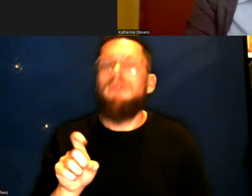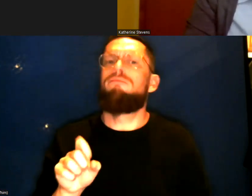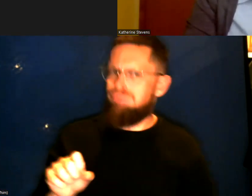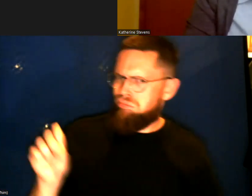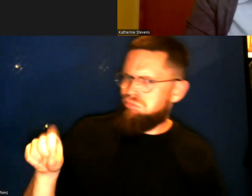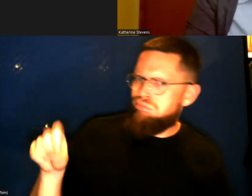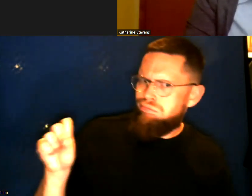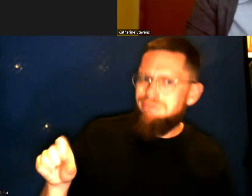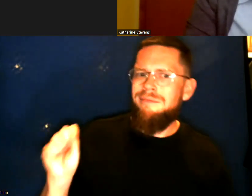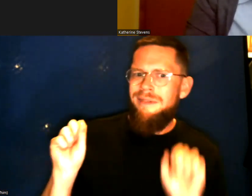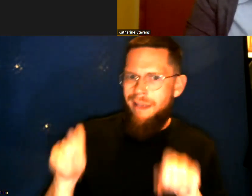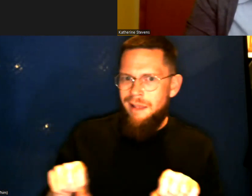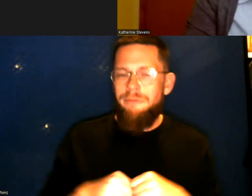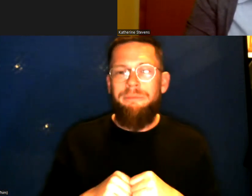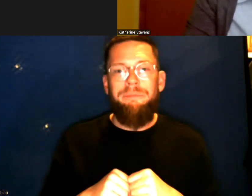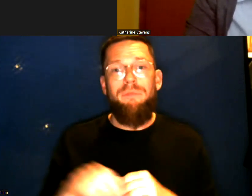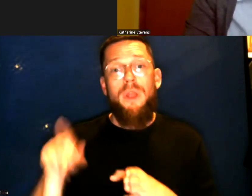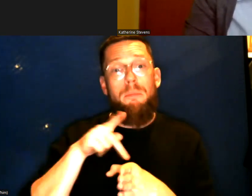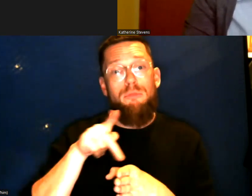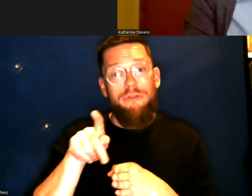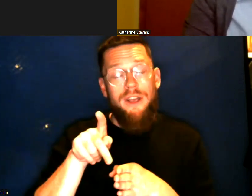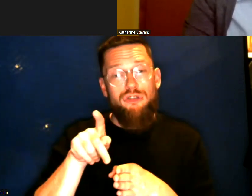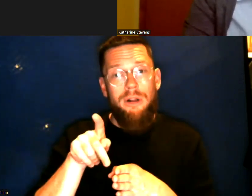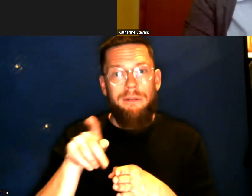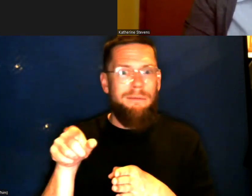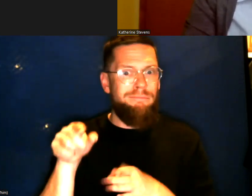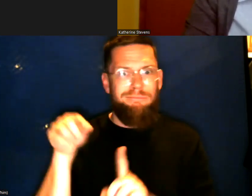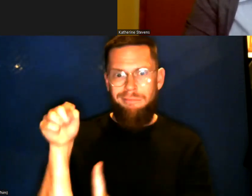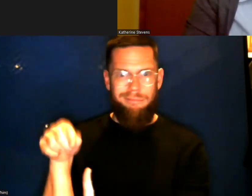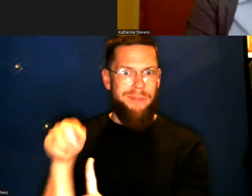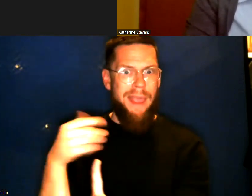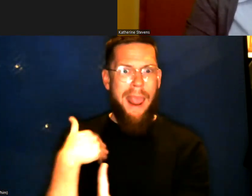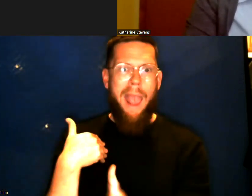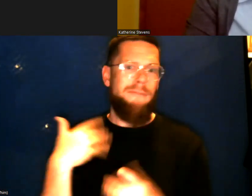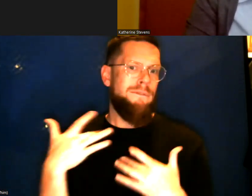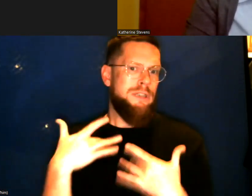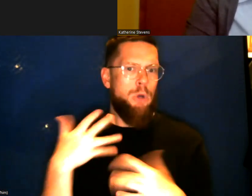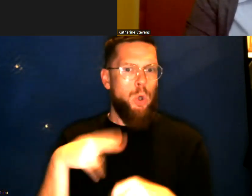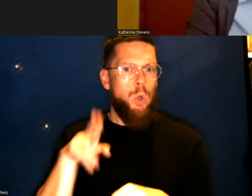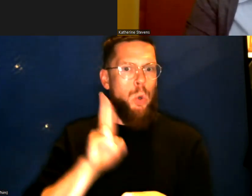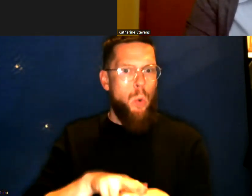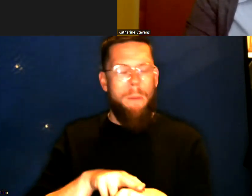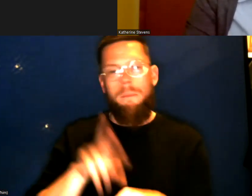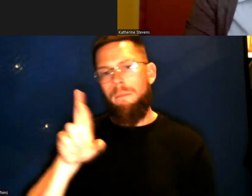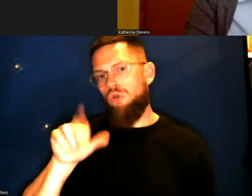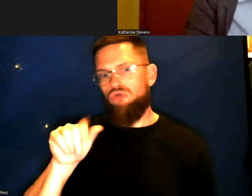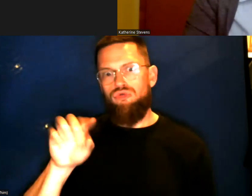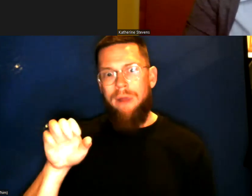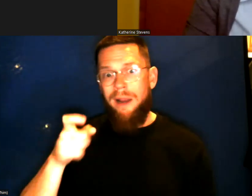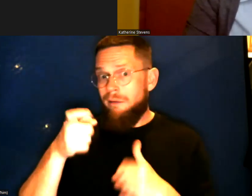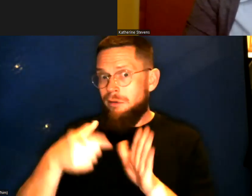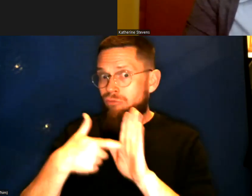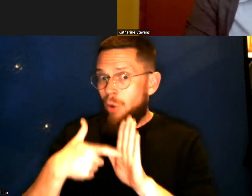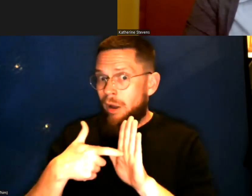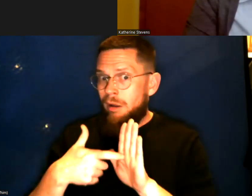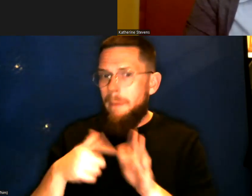If there is a professional and they have a typical rate that they charge, but they are donating their time for free, ask